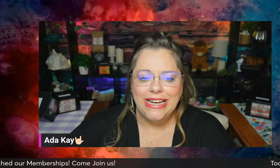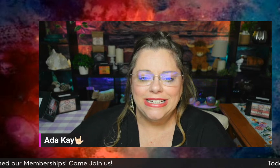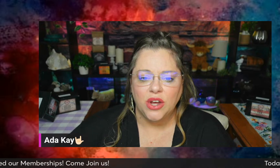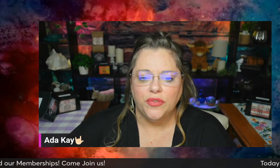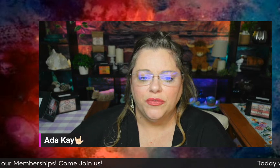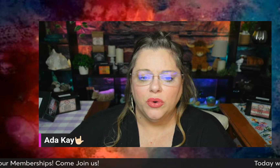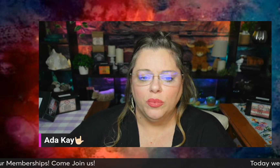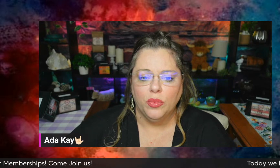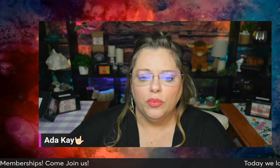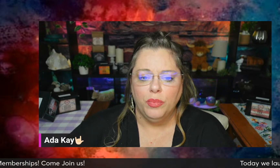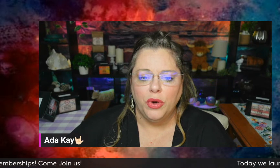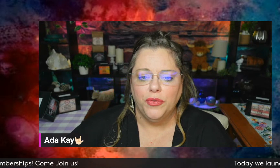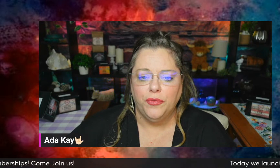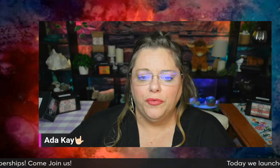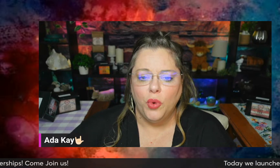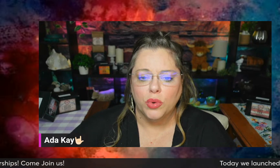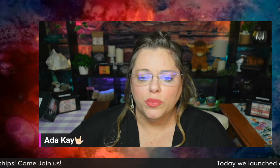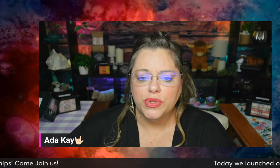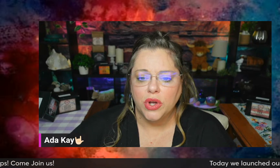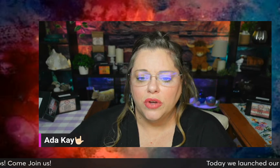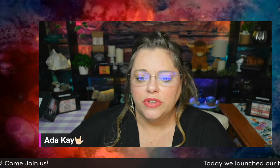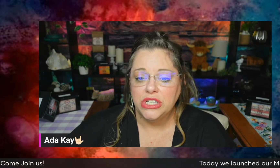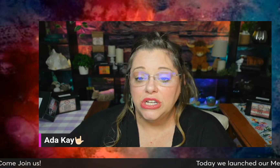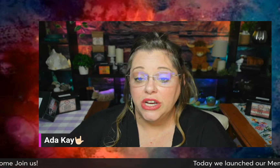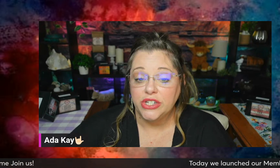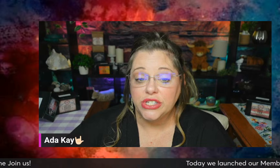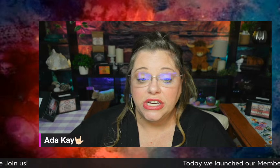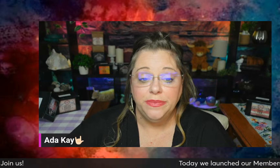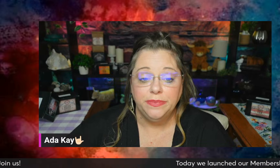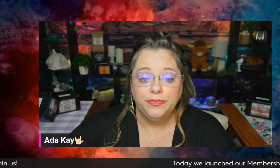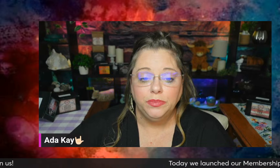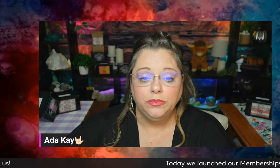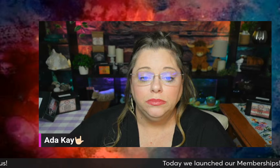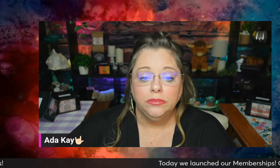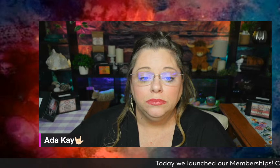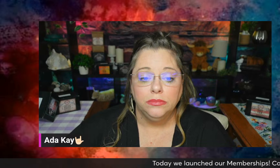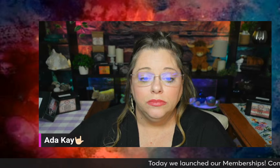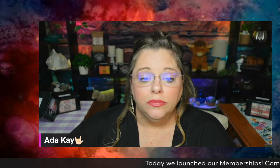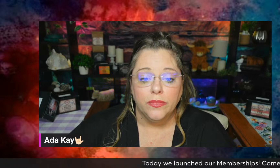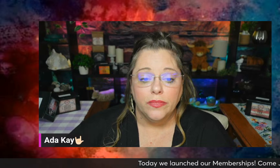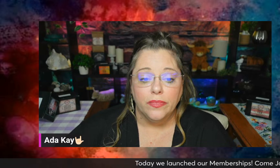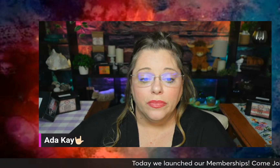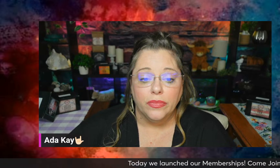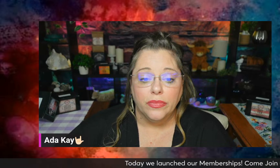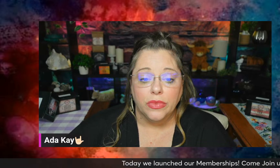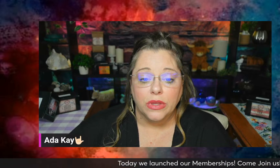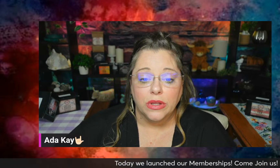Delta 8, 9 are from both forms of the THC.